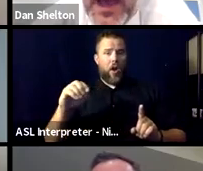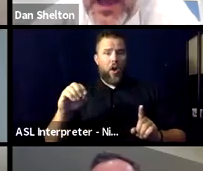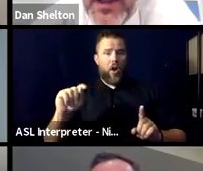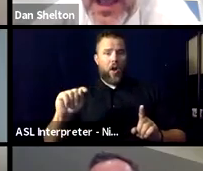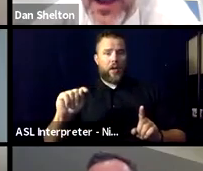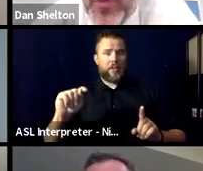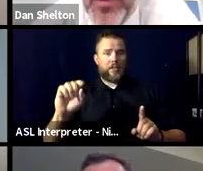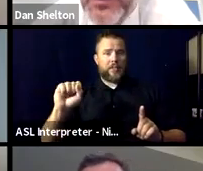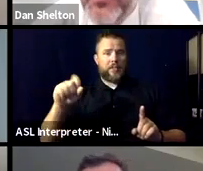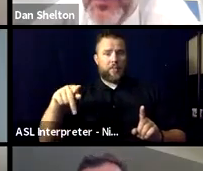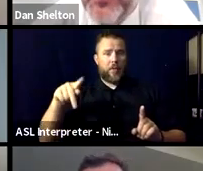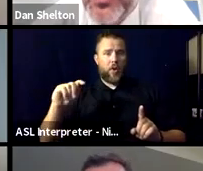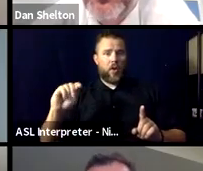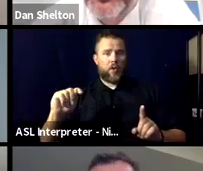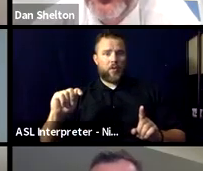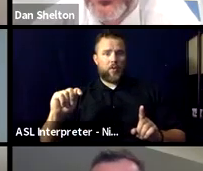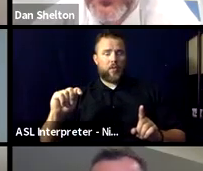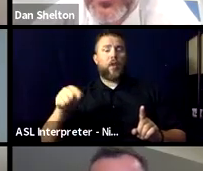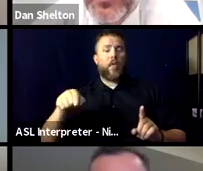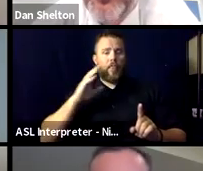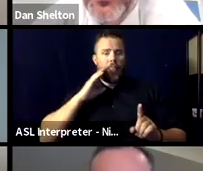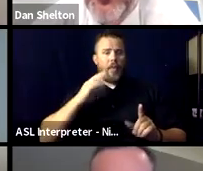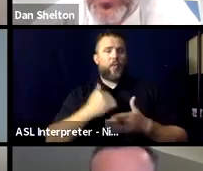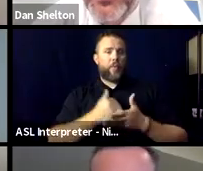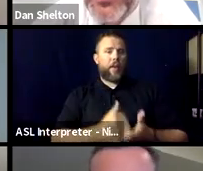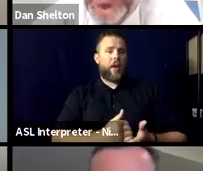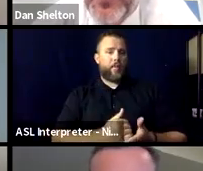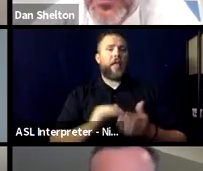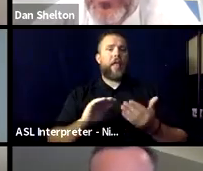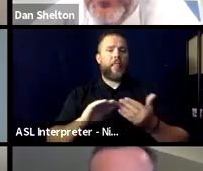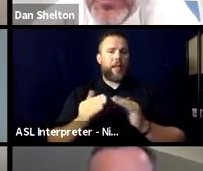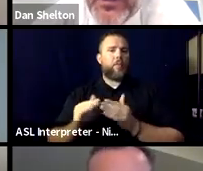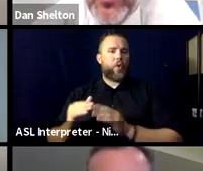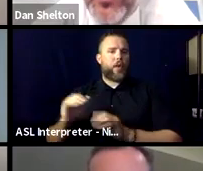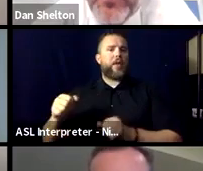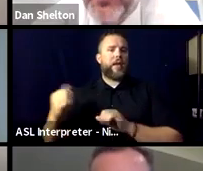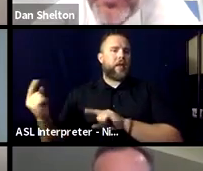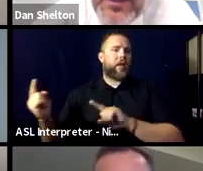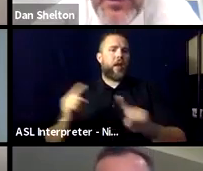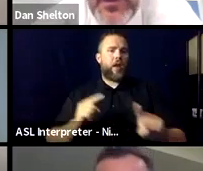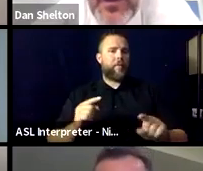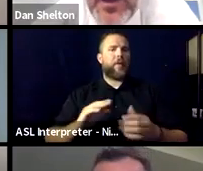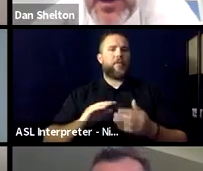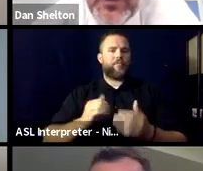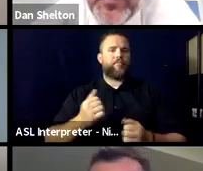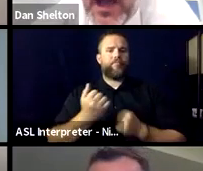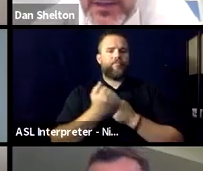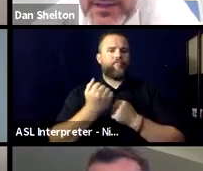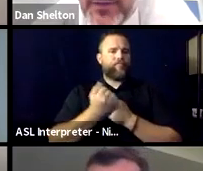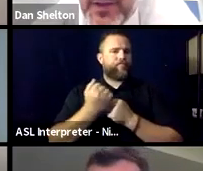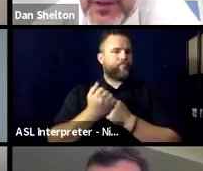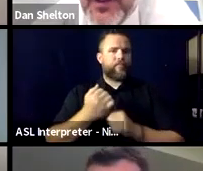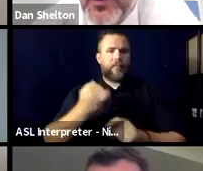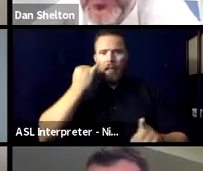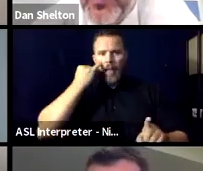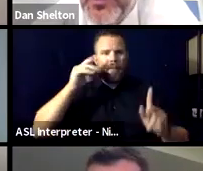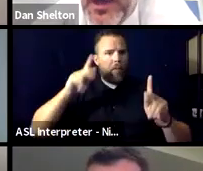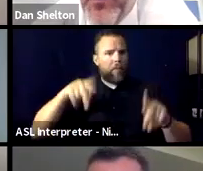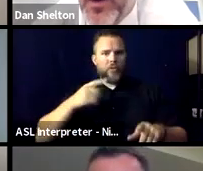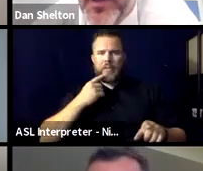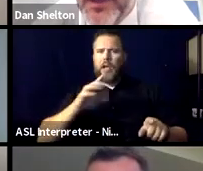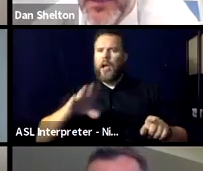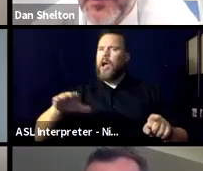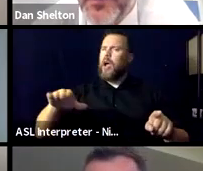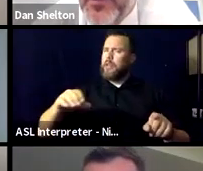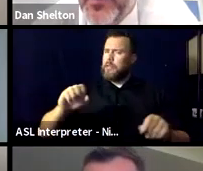help us with that, and open it even up to the community. If people wanted to come in, oh, I heard there might be a COVID positive in this school,